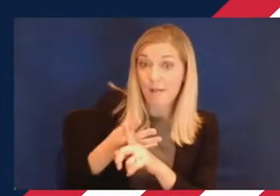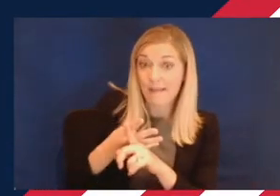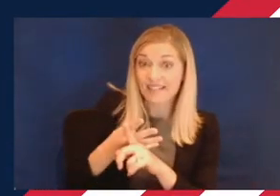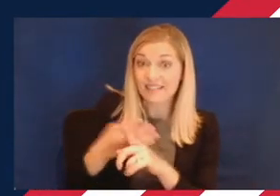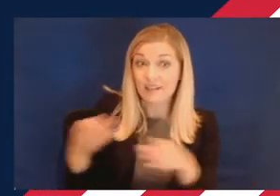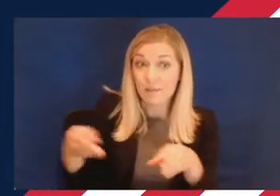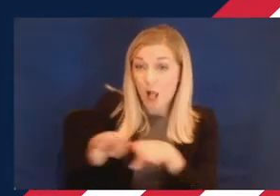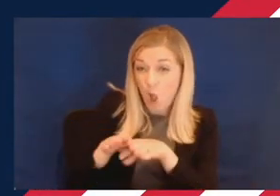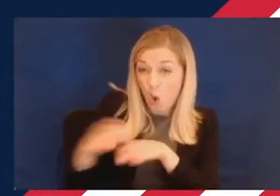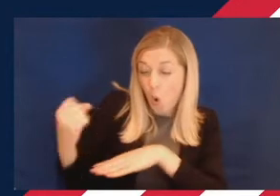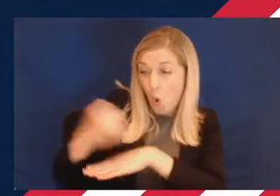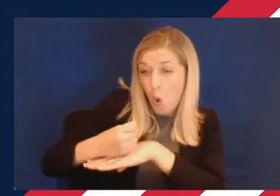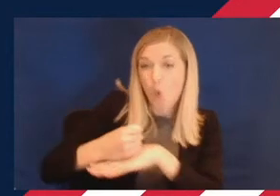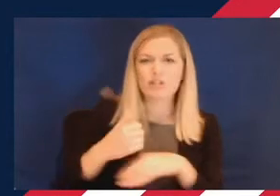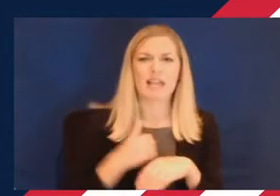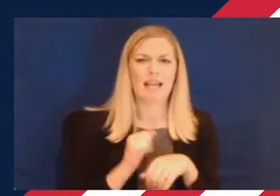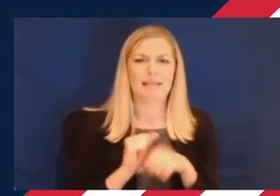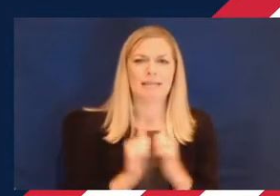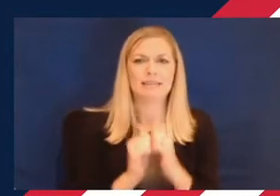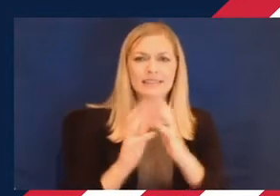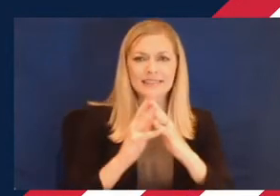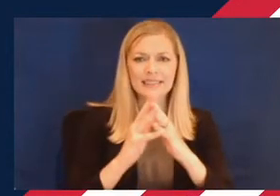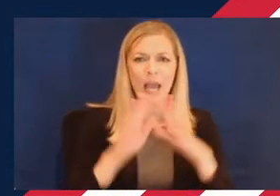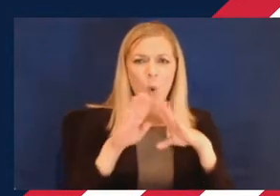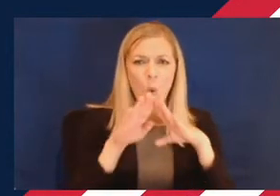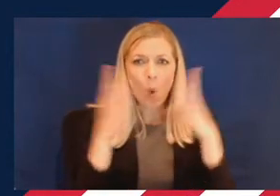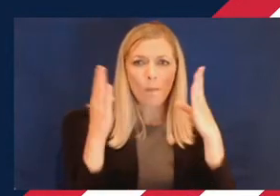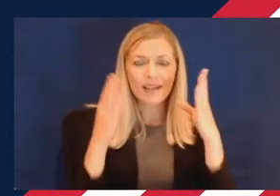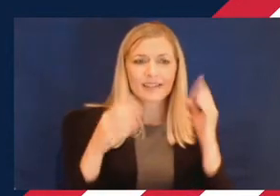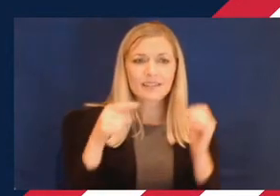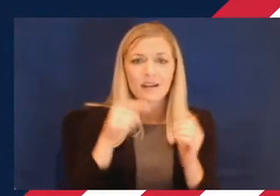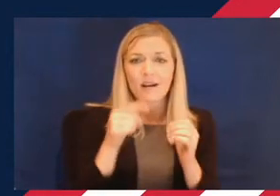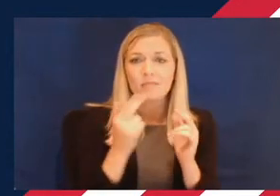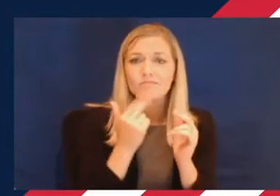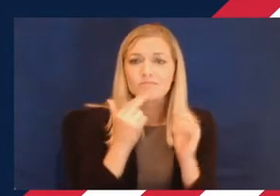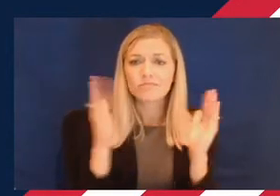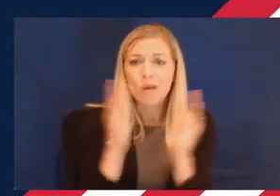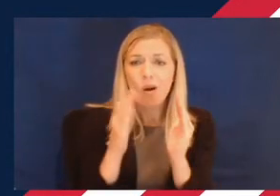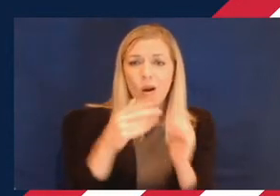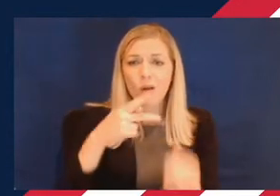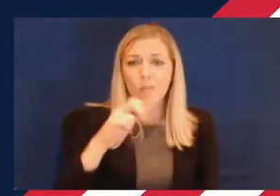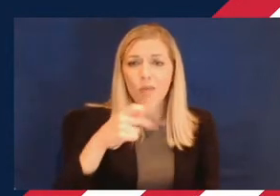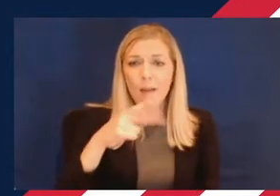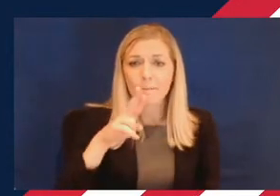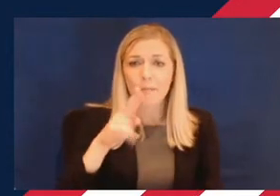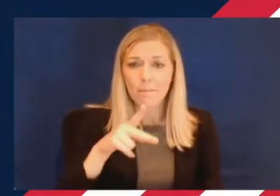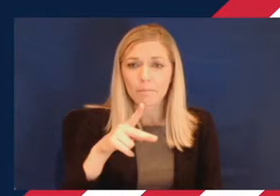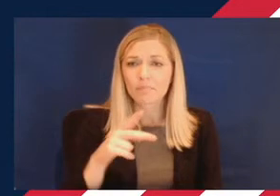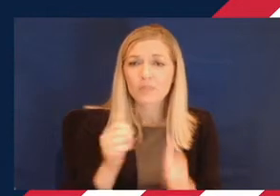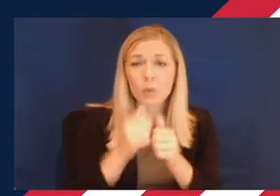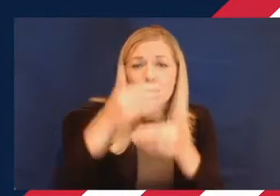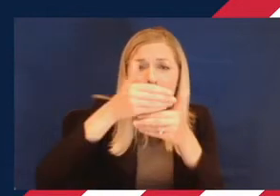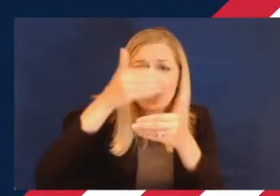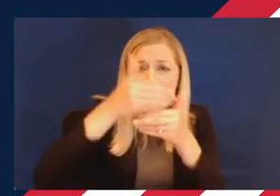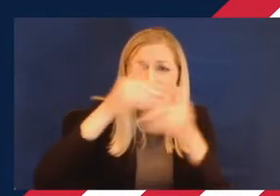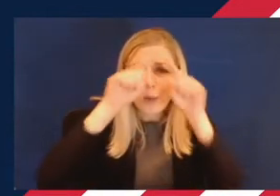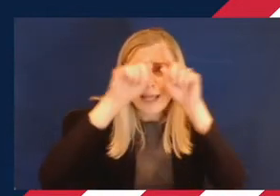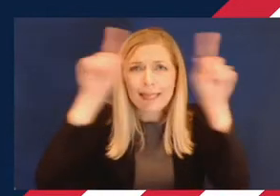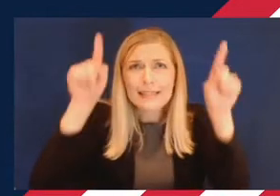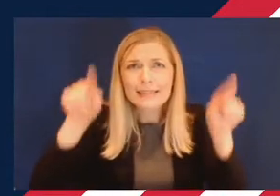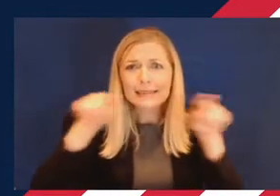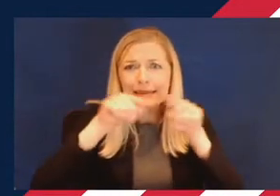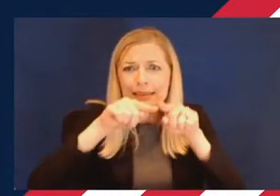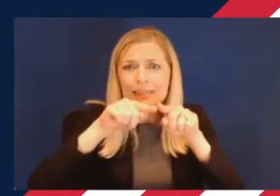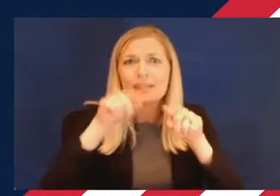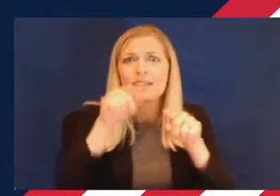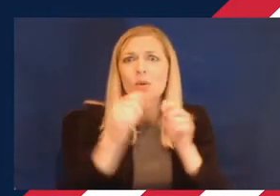big, with many layers of protection for my staff, right? Before we opened